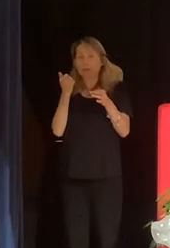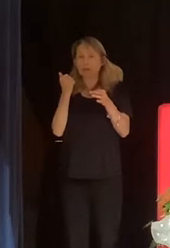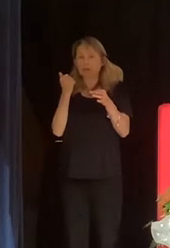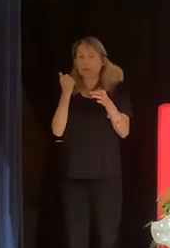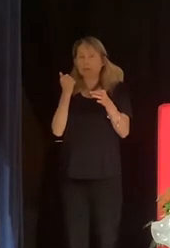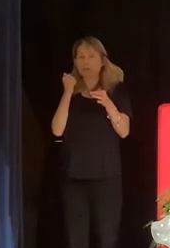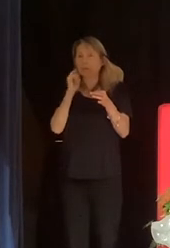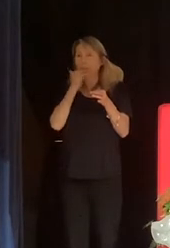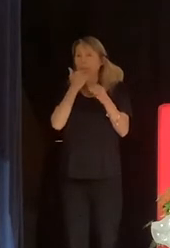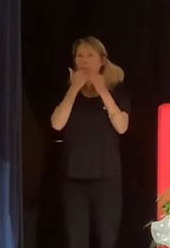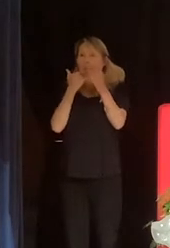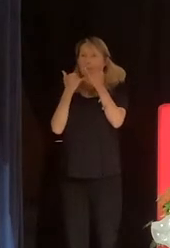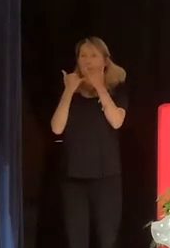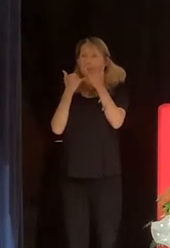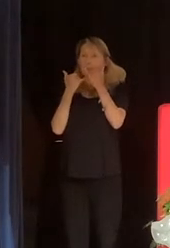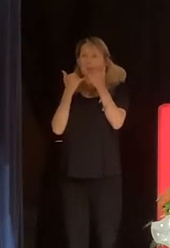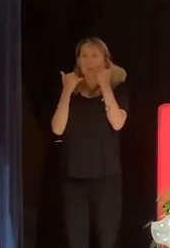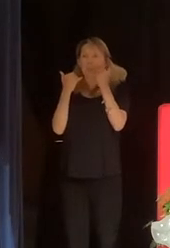in action